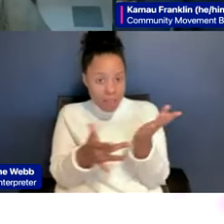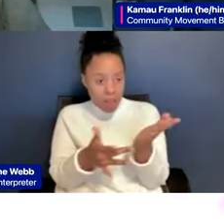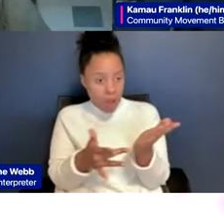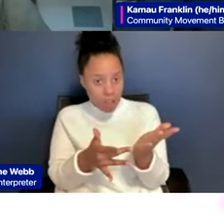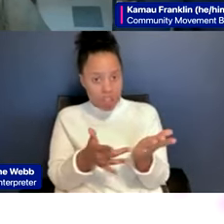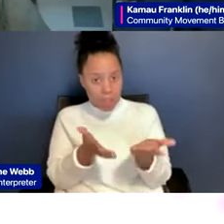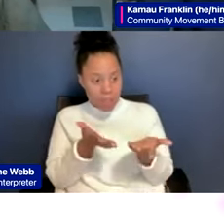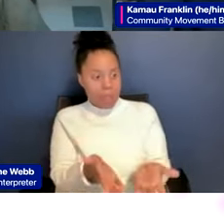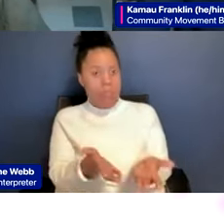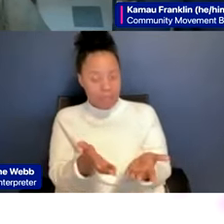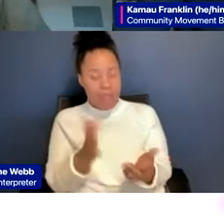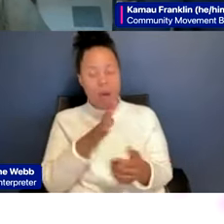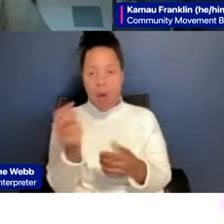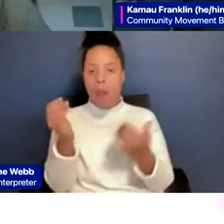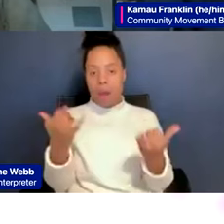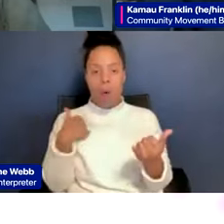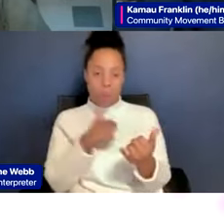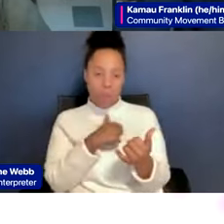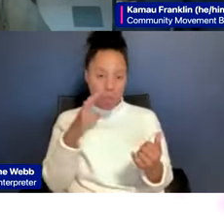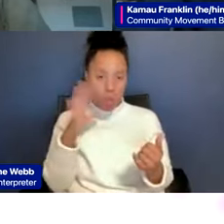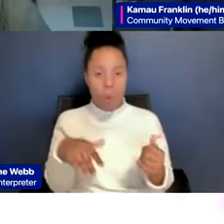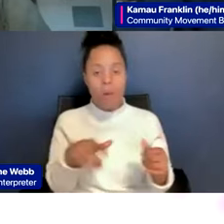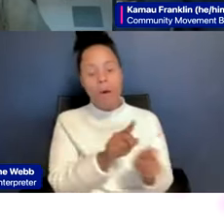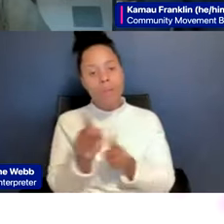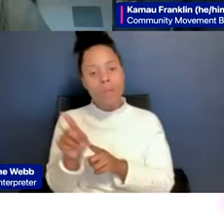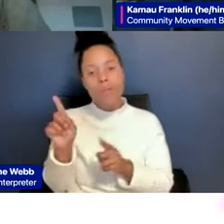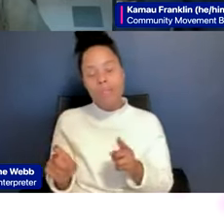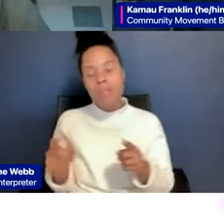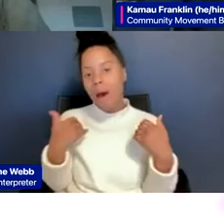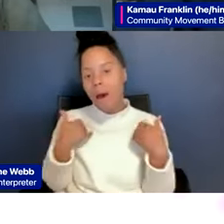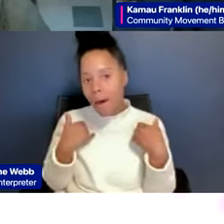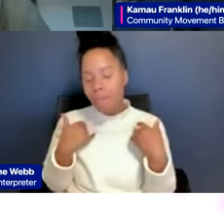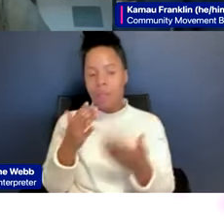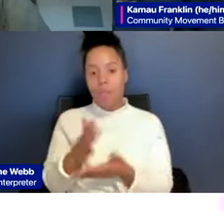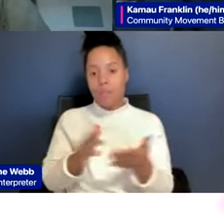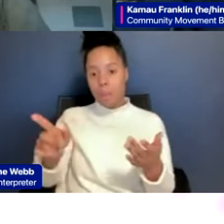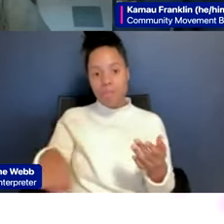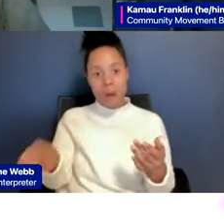exists, and now we know it also needs to have some of us in the seats of power